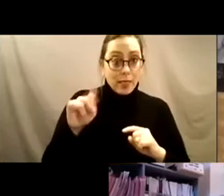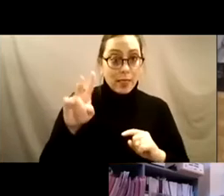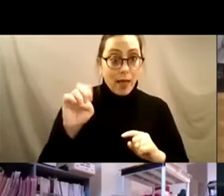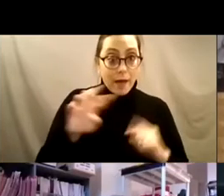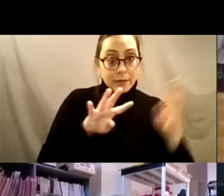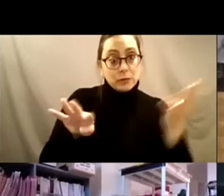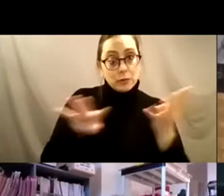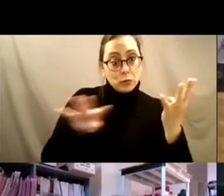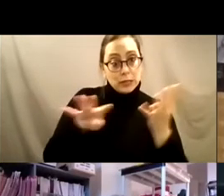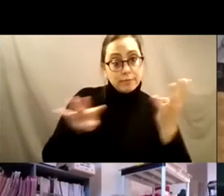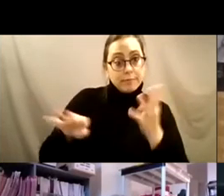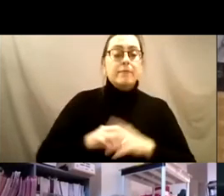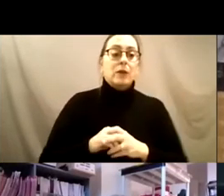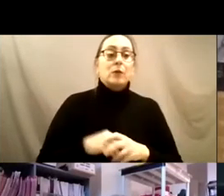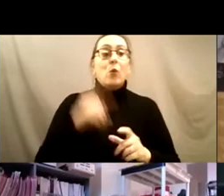reached